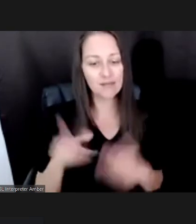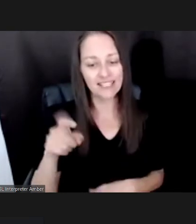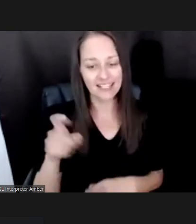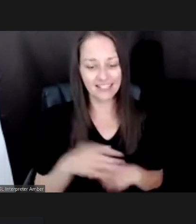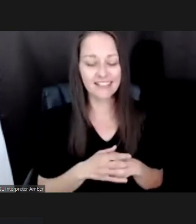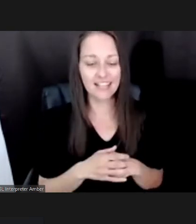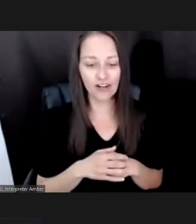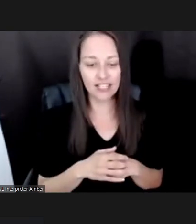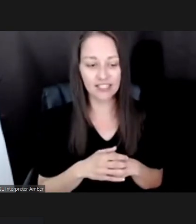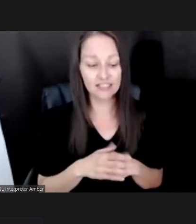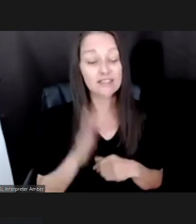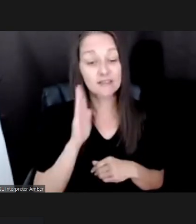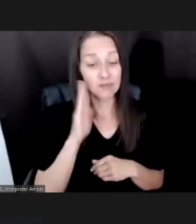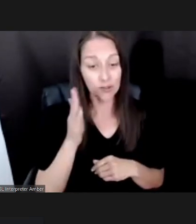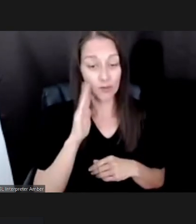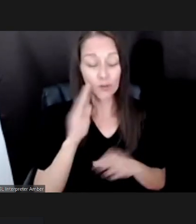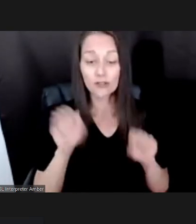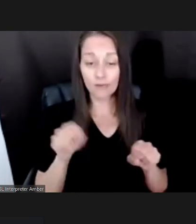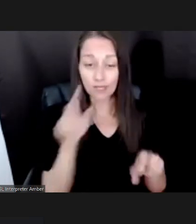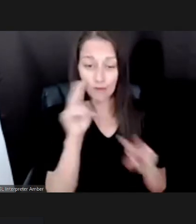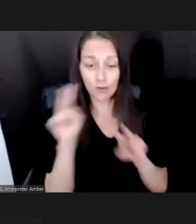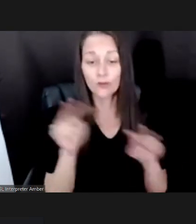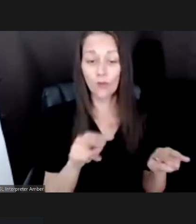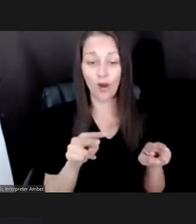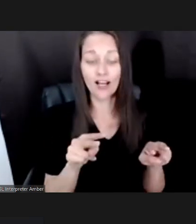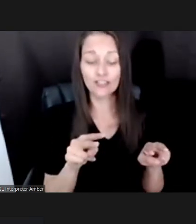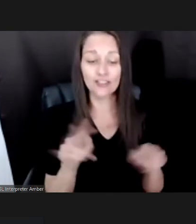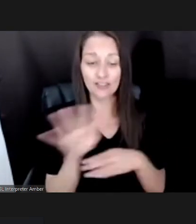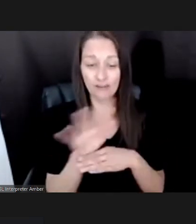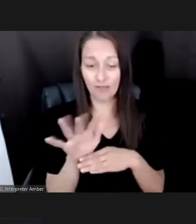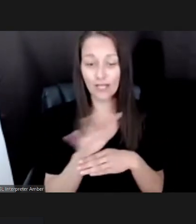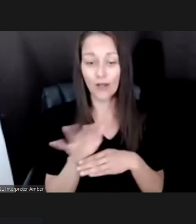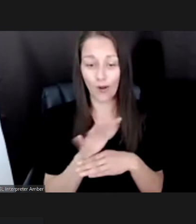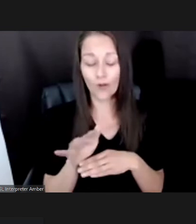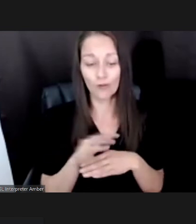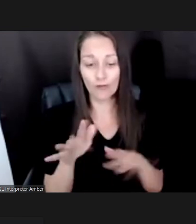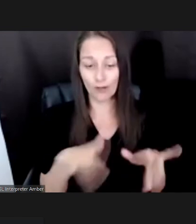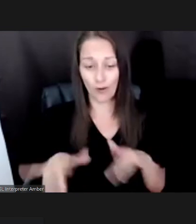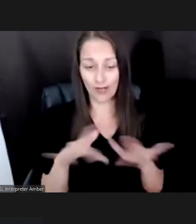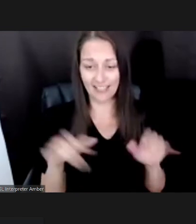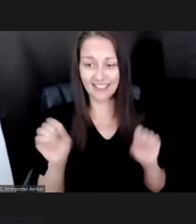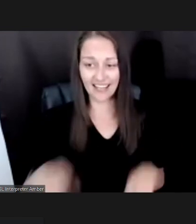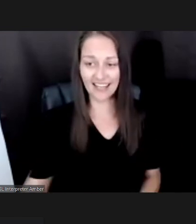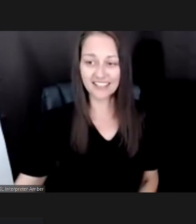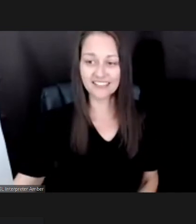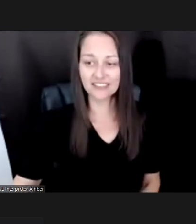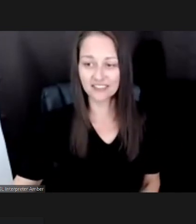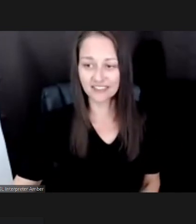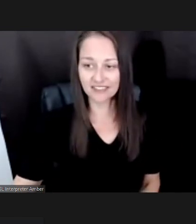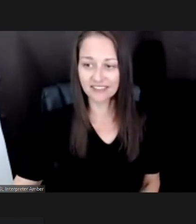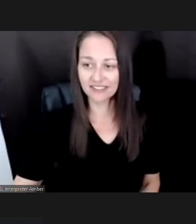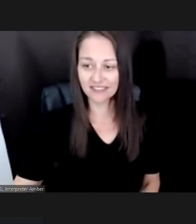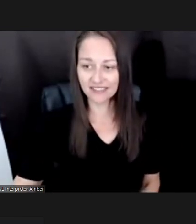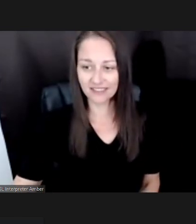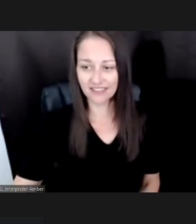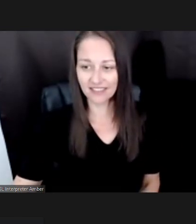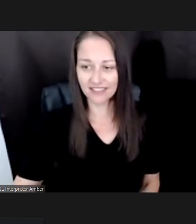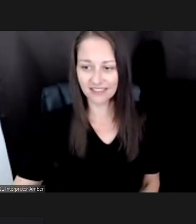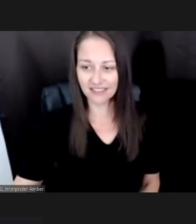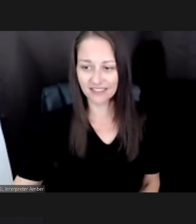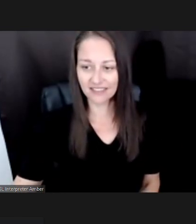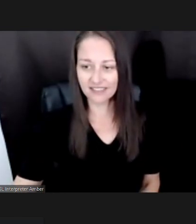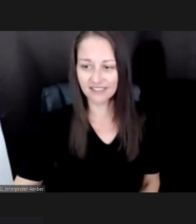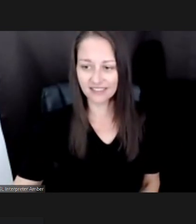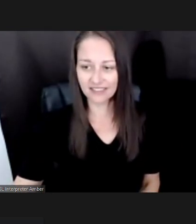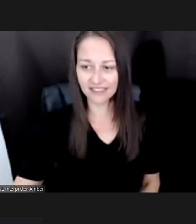able to come back and watch the archived live stream. So in this conversation between Olga Garay English and Carmen